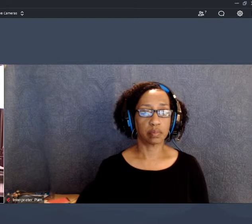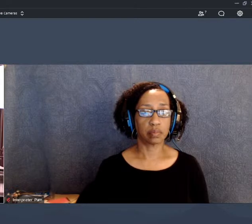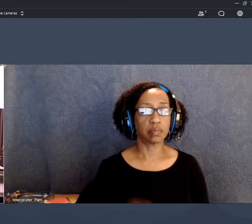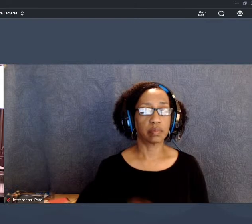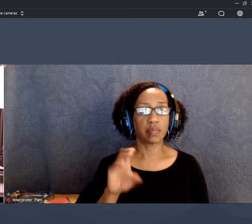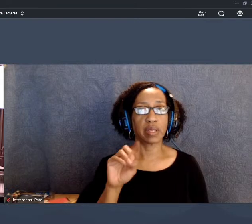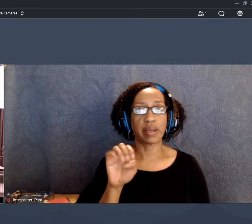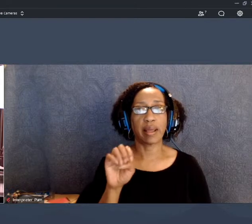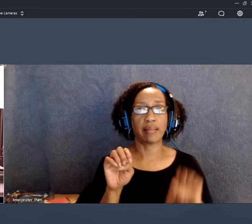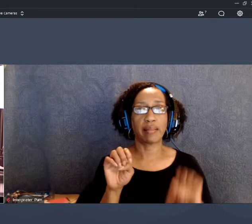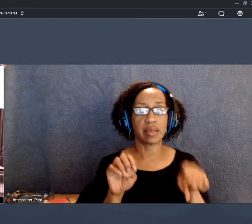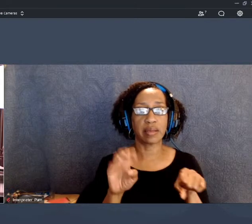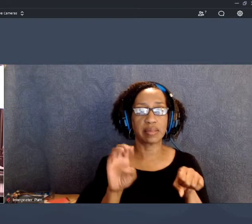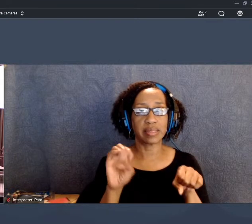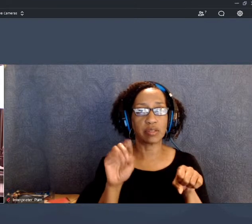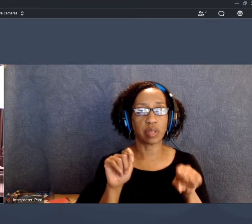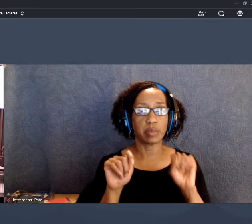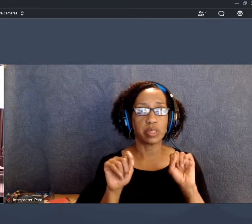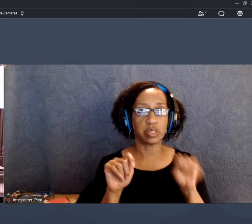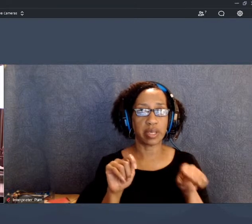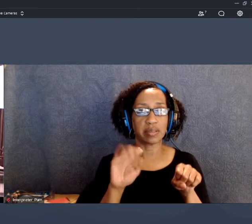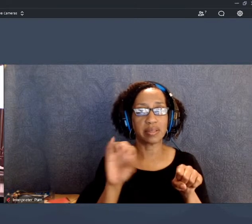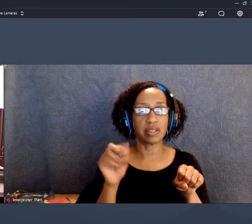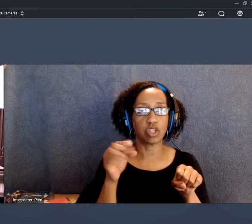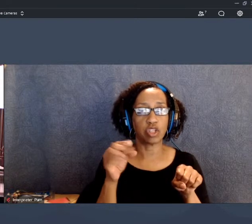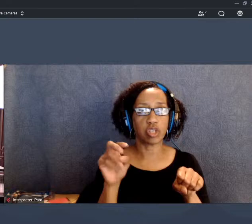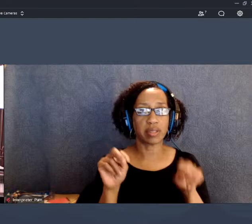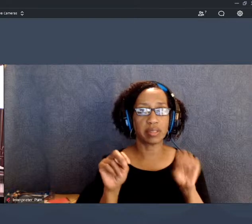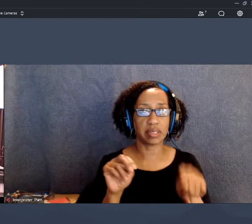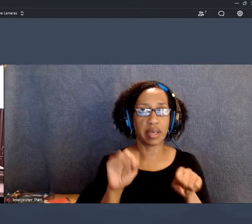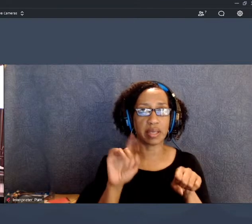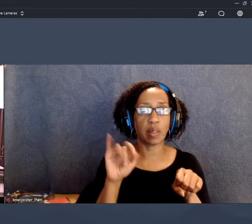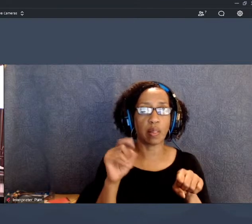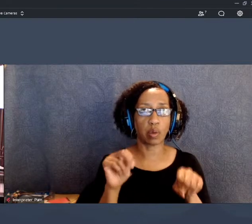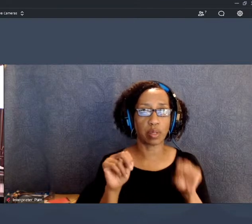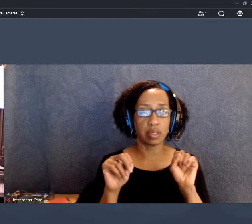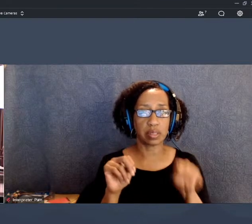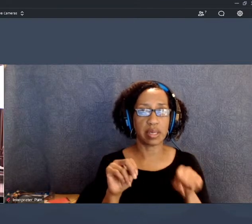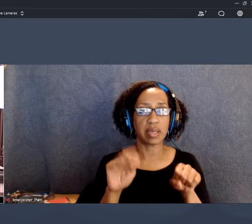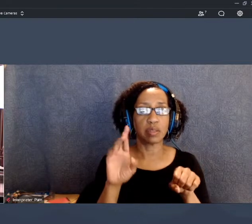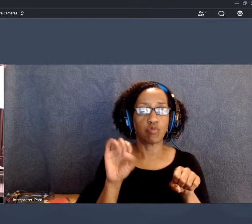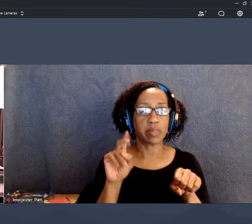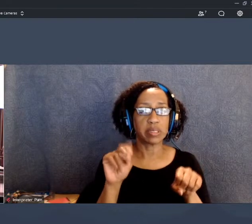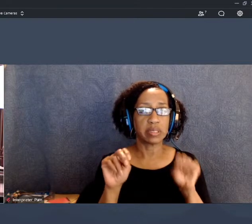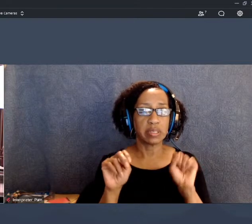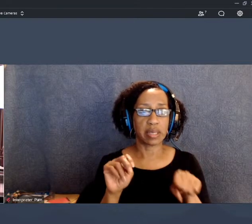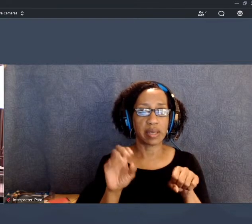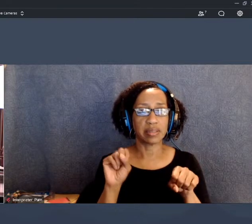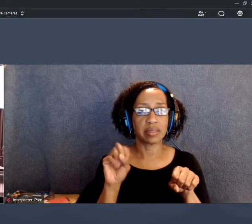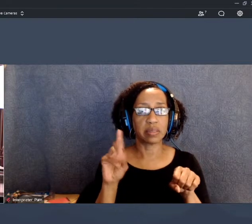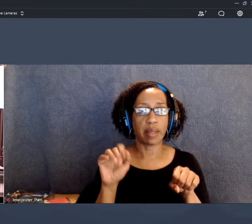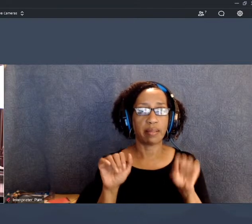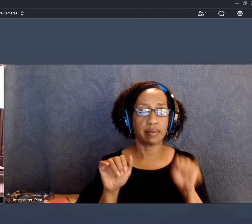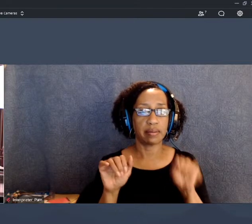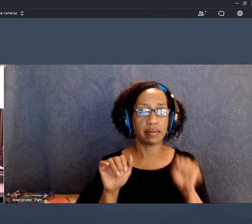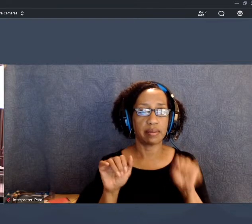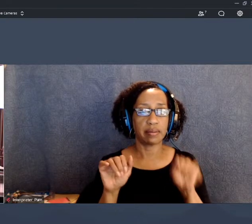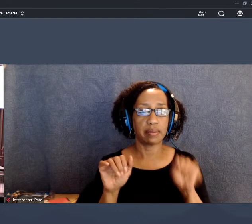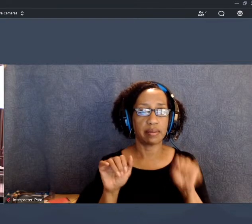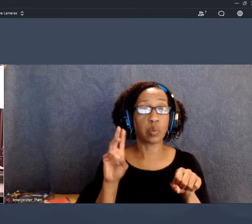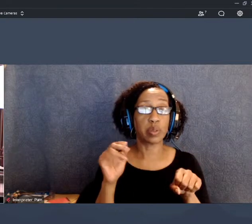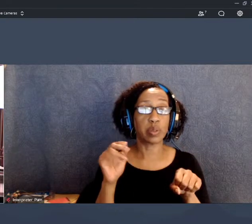Canale, yes. Easter Thomas, yes. Johnson, yes. Logan, yes. Robinson, yes. Smiley, yes. Swearengin,